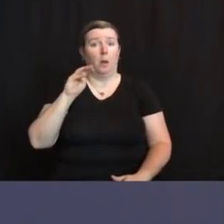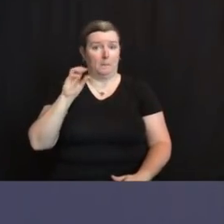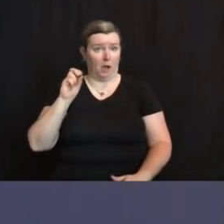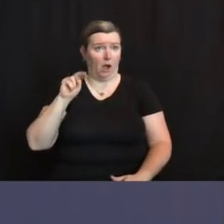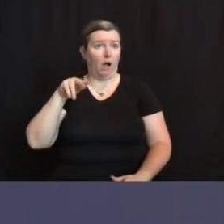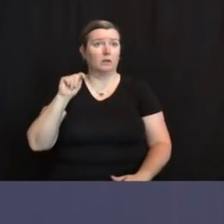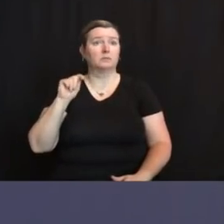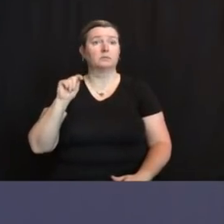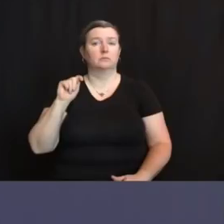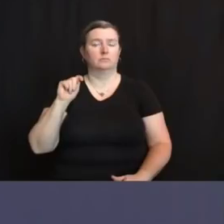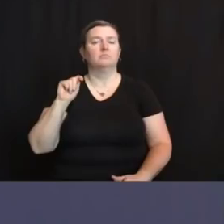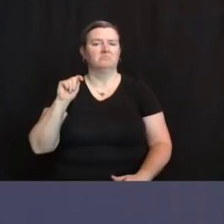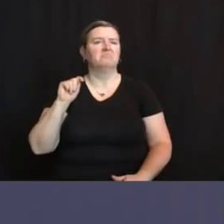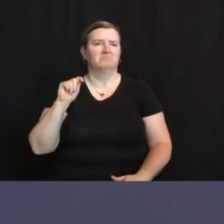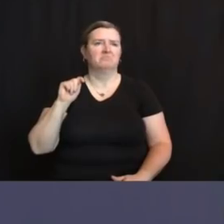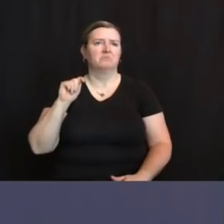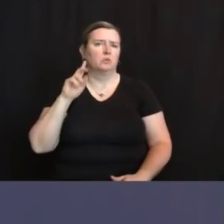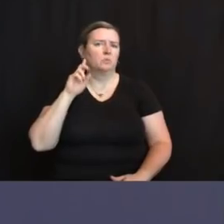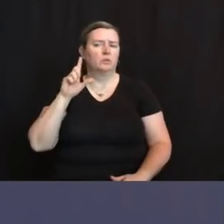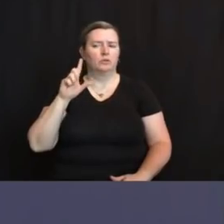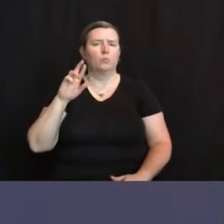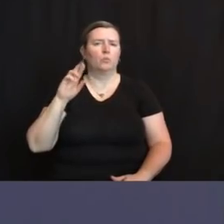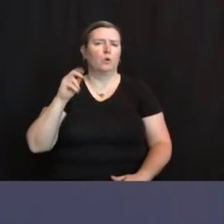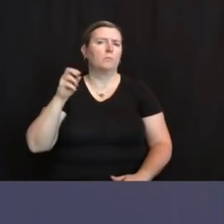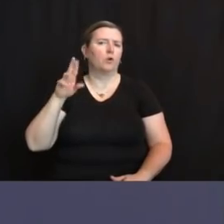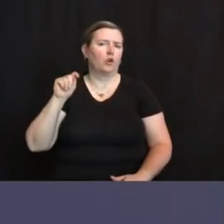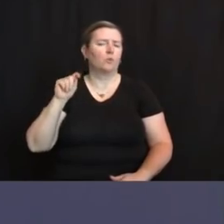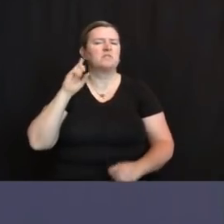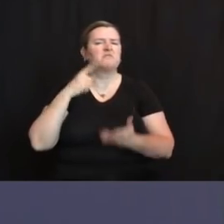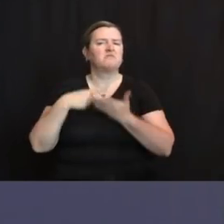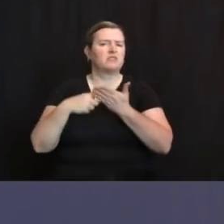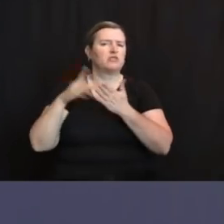department will be releasing regarding the reopening of schools for the